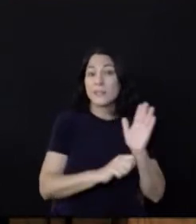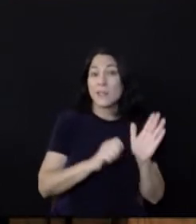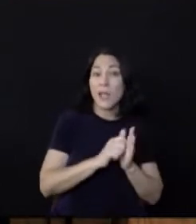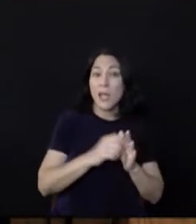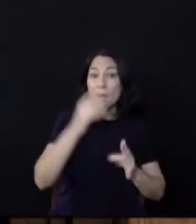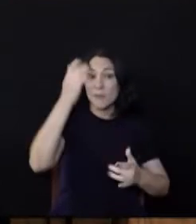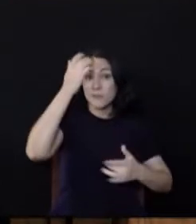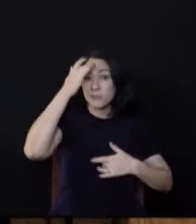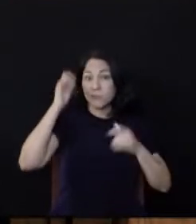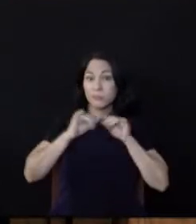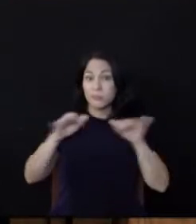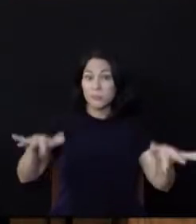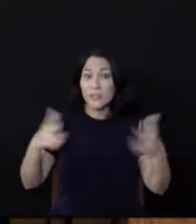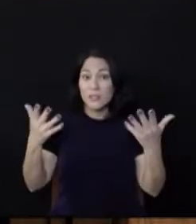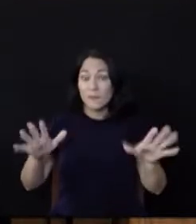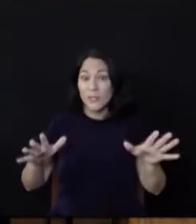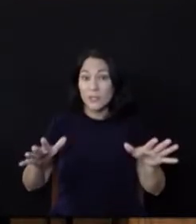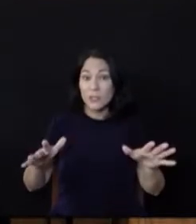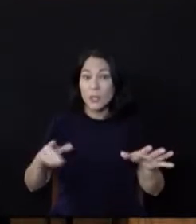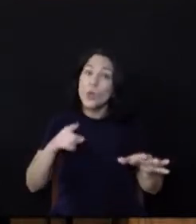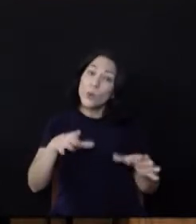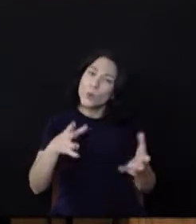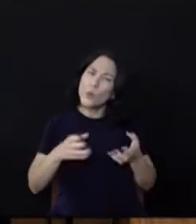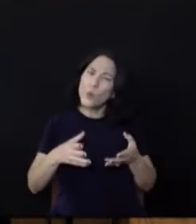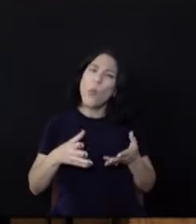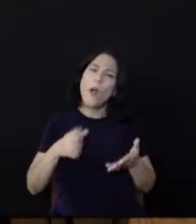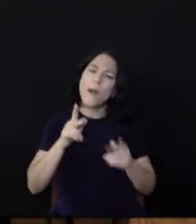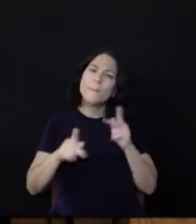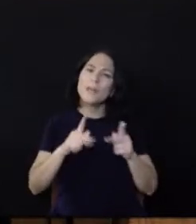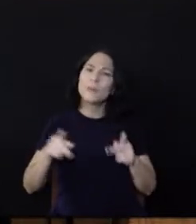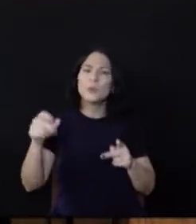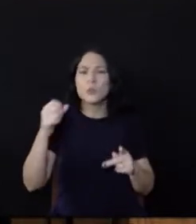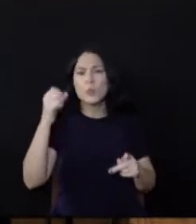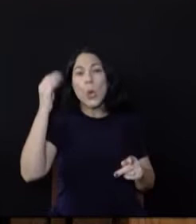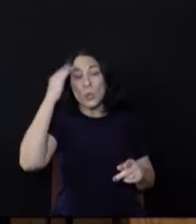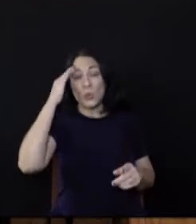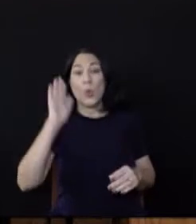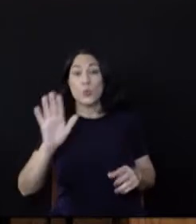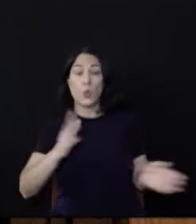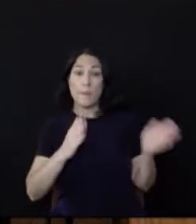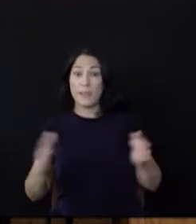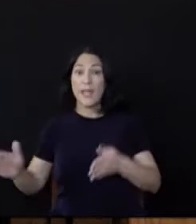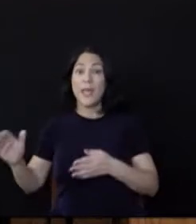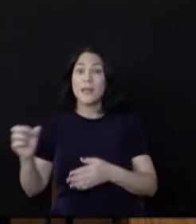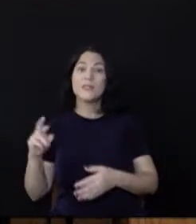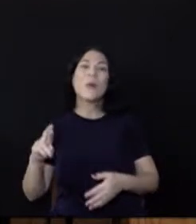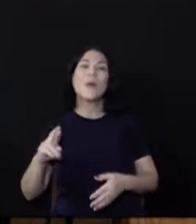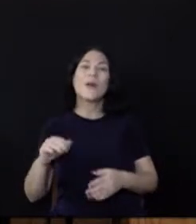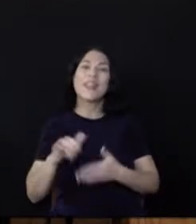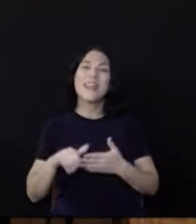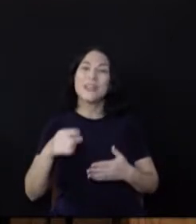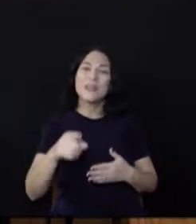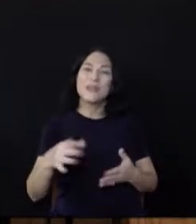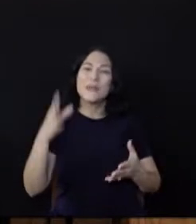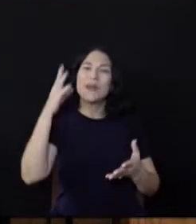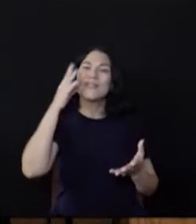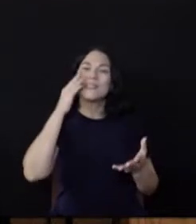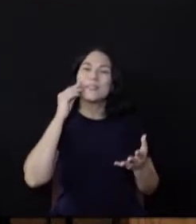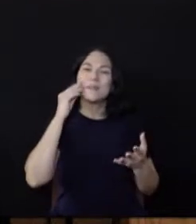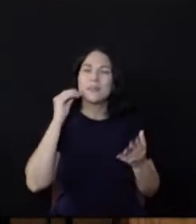pandemic, do you want people to know what your plans are, or do you want people to know that you have been with the